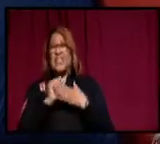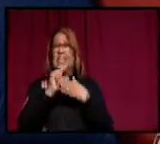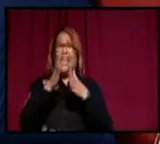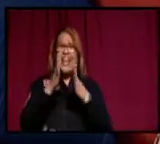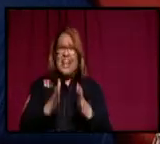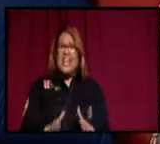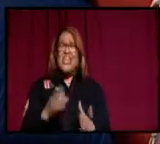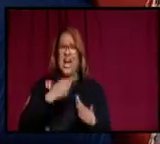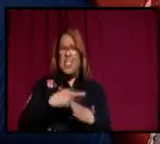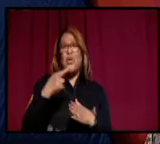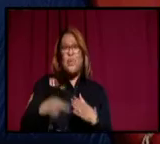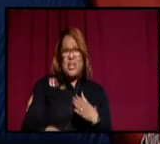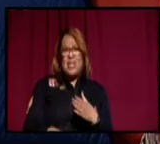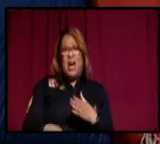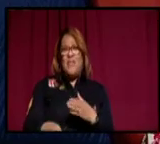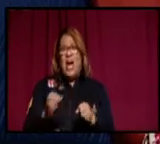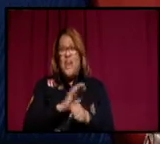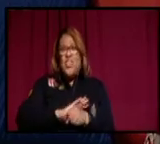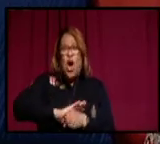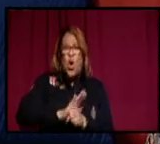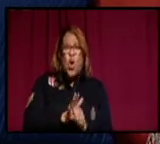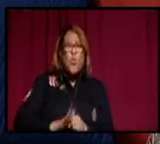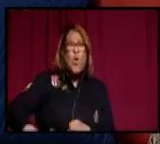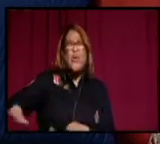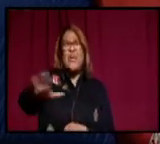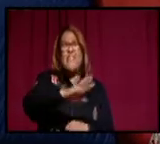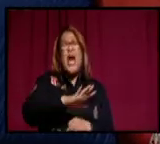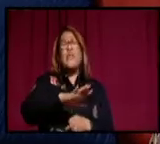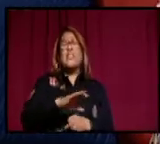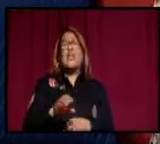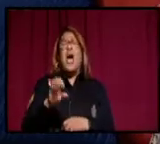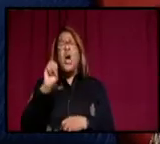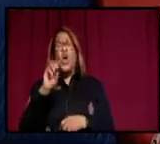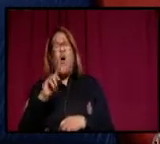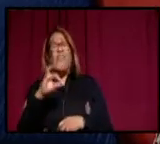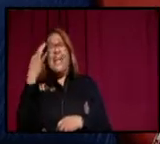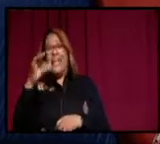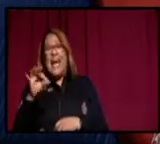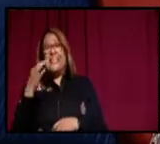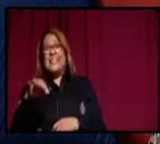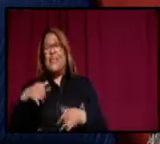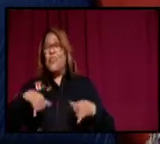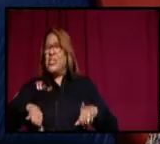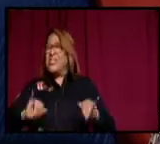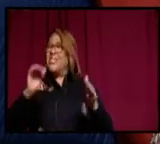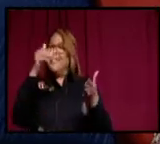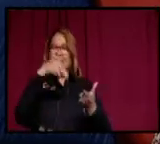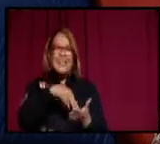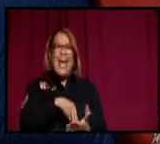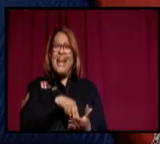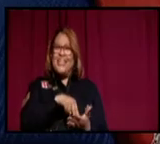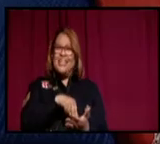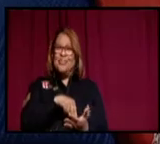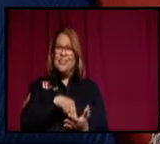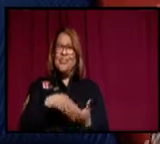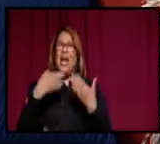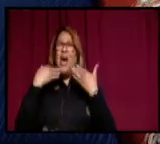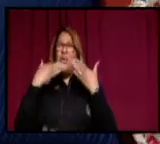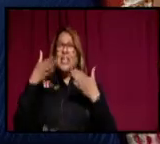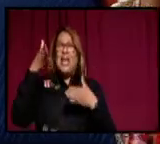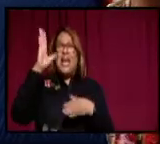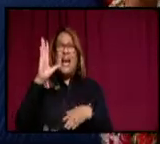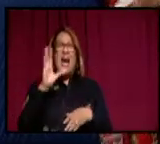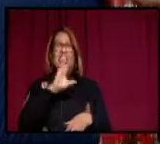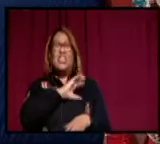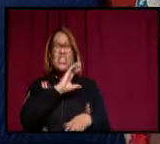leaders as a result of the coronavirus and the COVID-19. We're still standing in the gap. And I want to thank God, as Sister Cheryl was